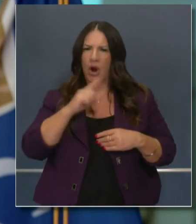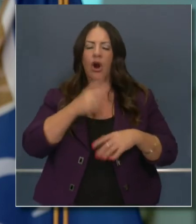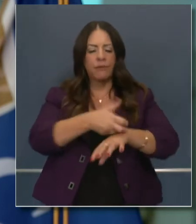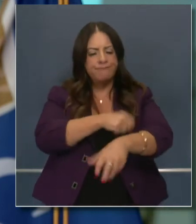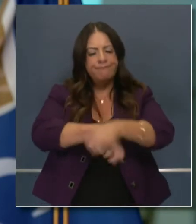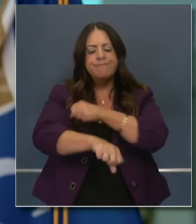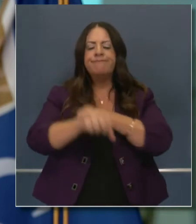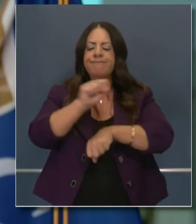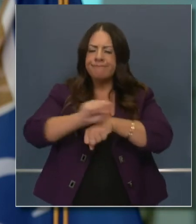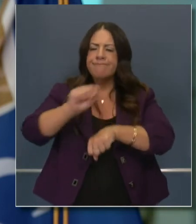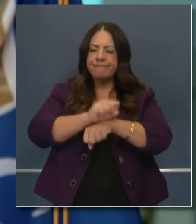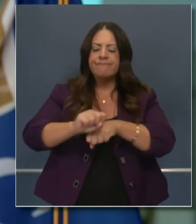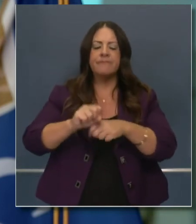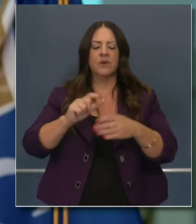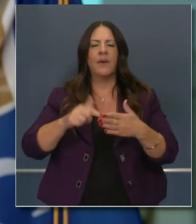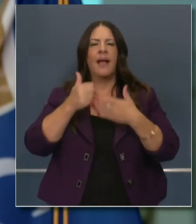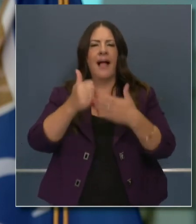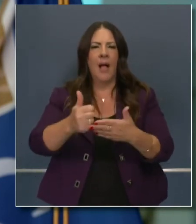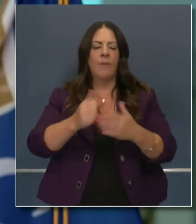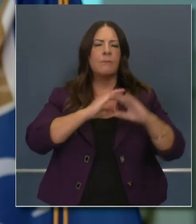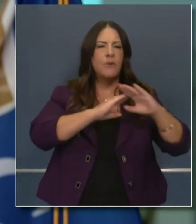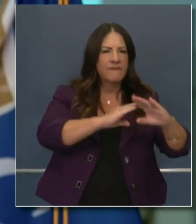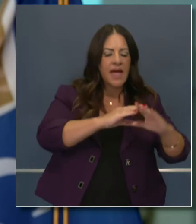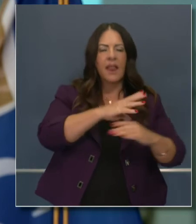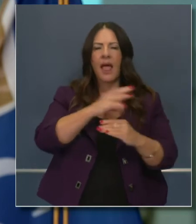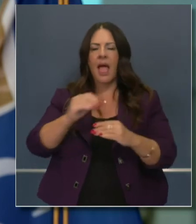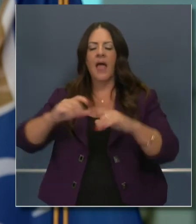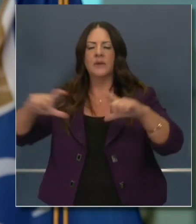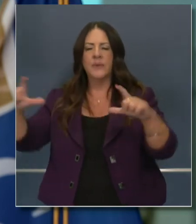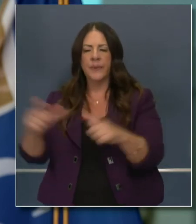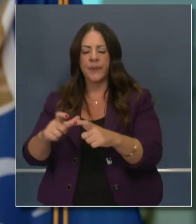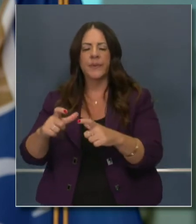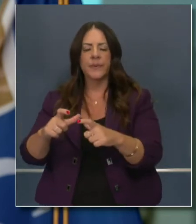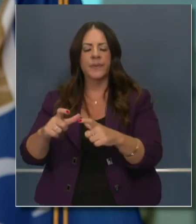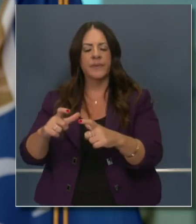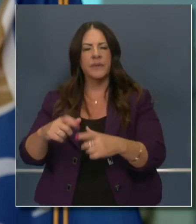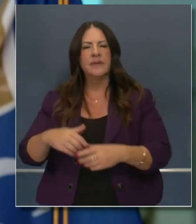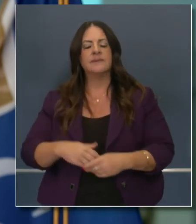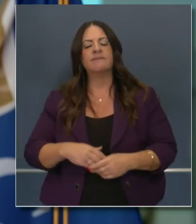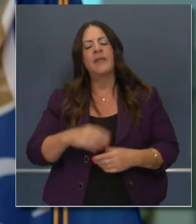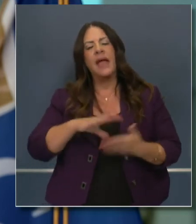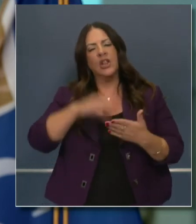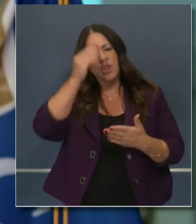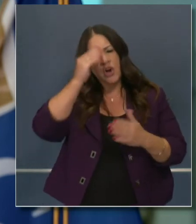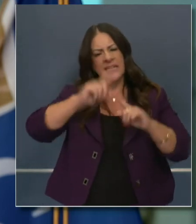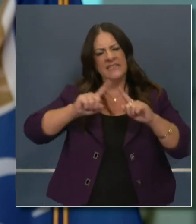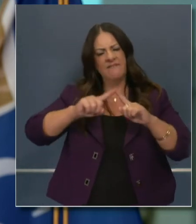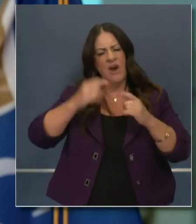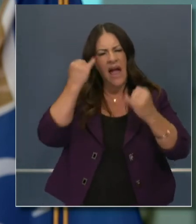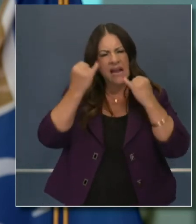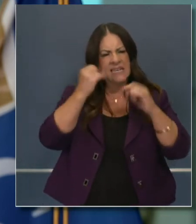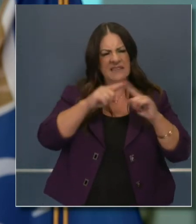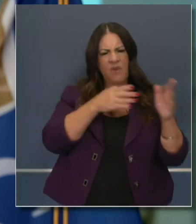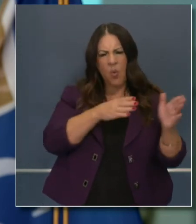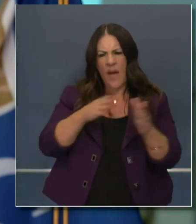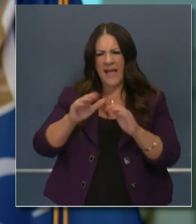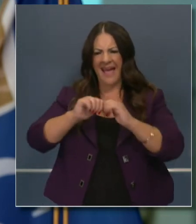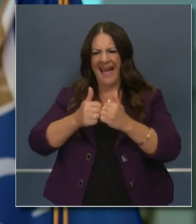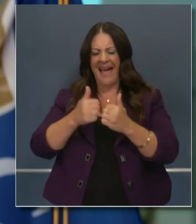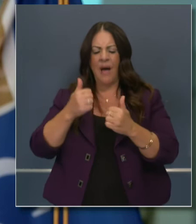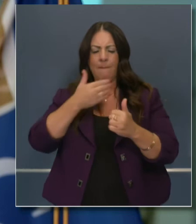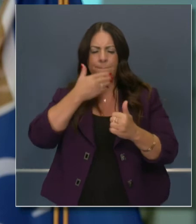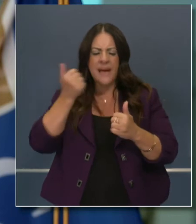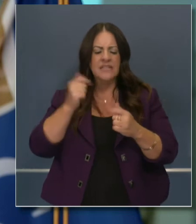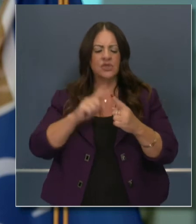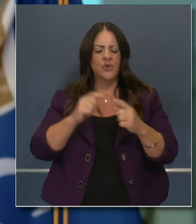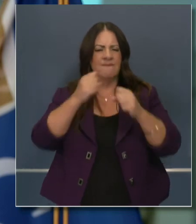want to work on suppression, work on prevention, and then work on adaptation and strategies that are longer term as it